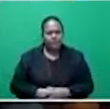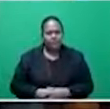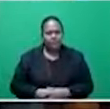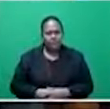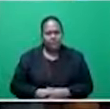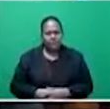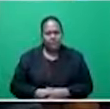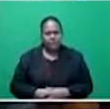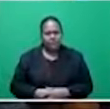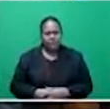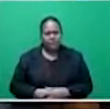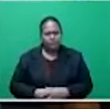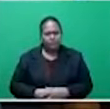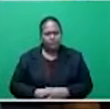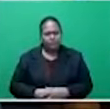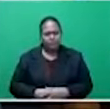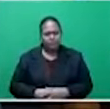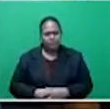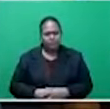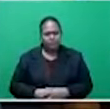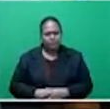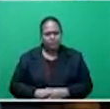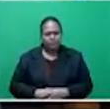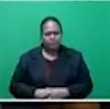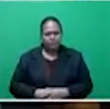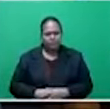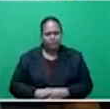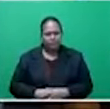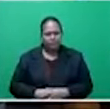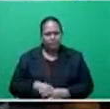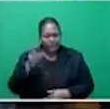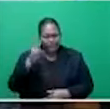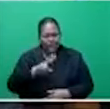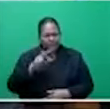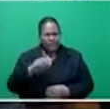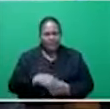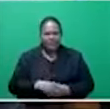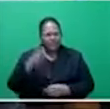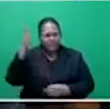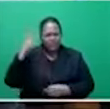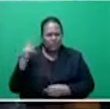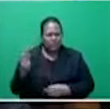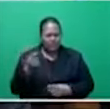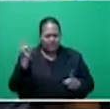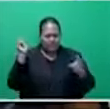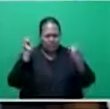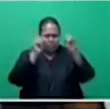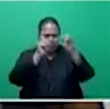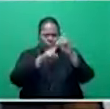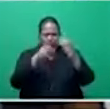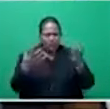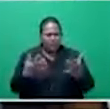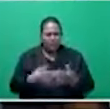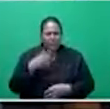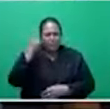lack of analysis in the sort of short-term goal, Mr. Speaker, sir, is quite